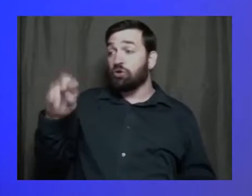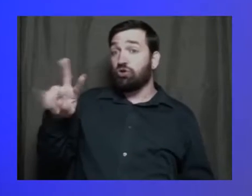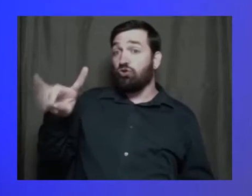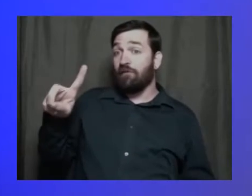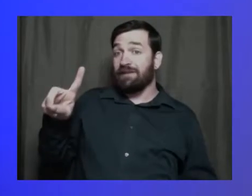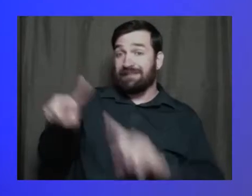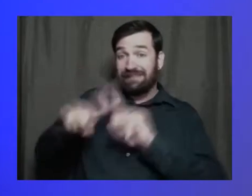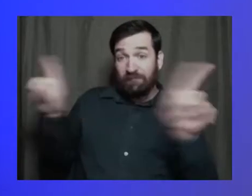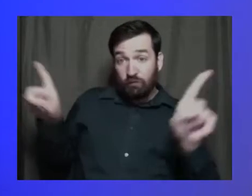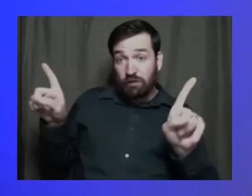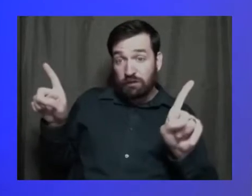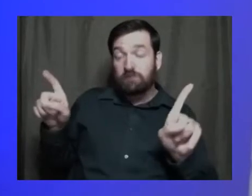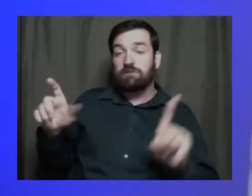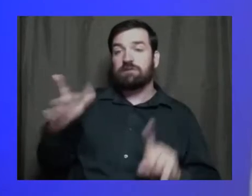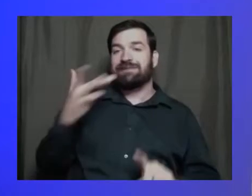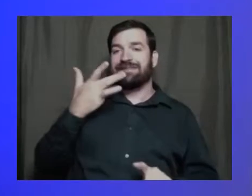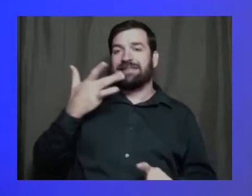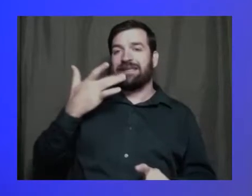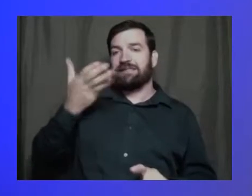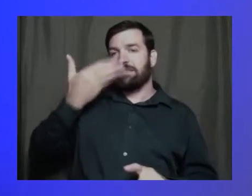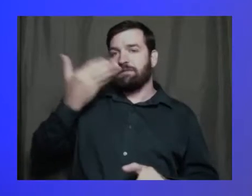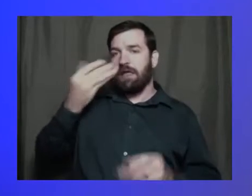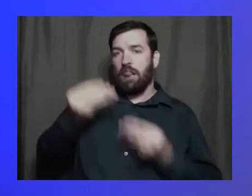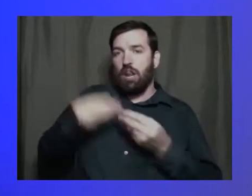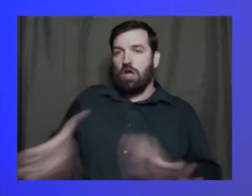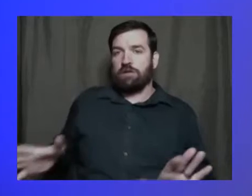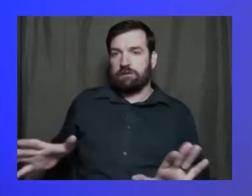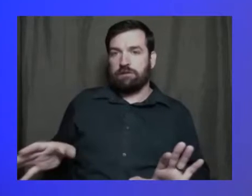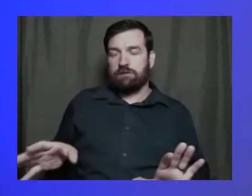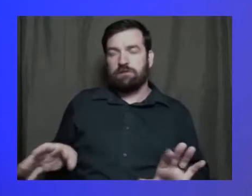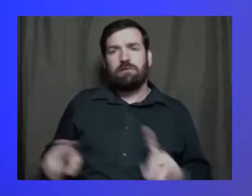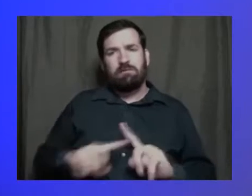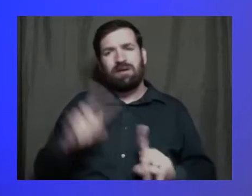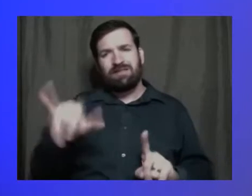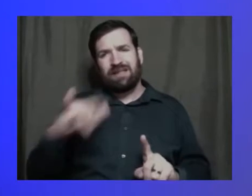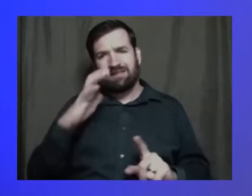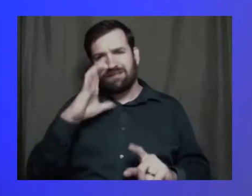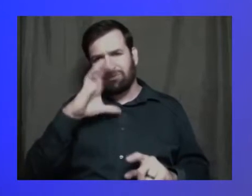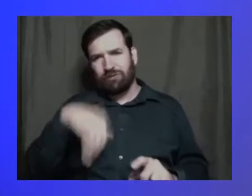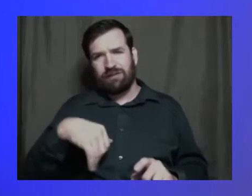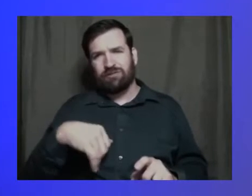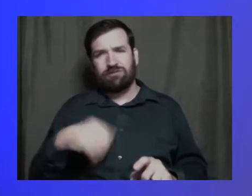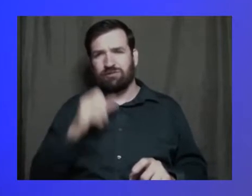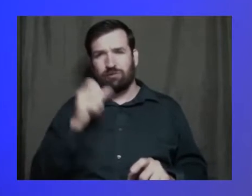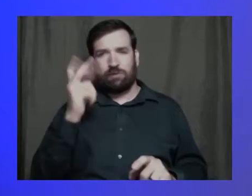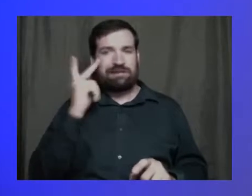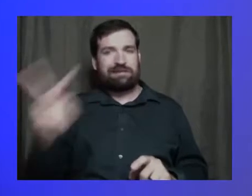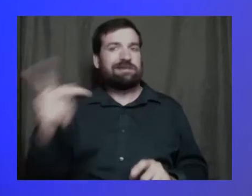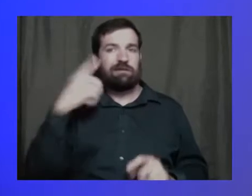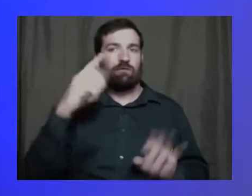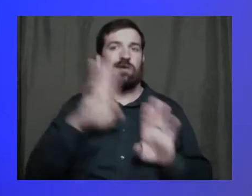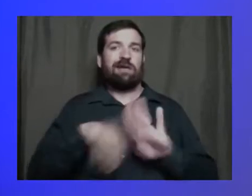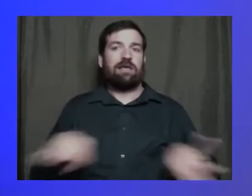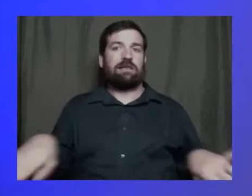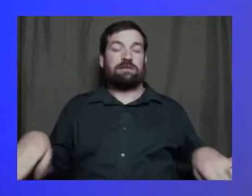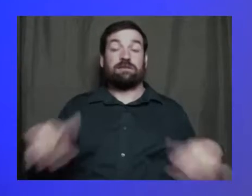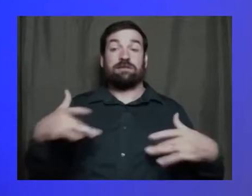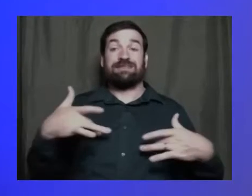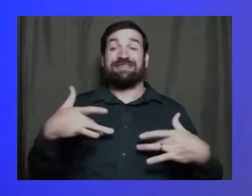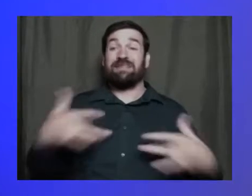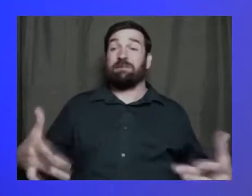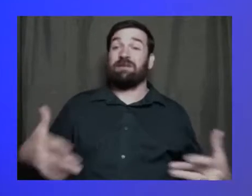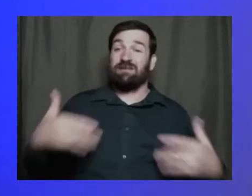of taste and smell, but that finding is really unusual in kids. We don't typically see that, particularly in our younger children, and